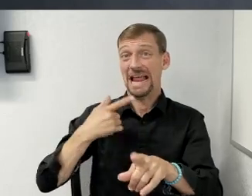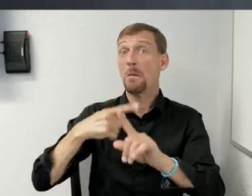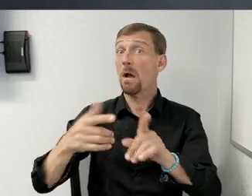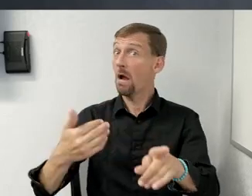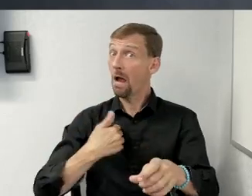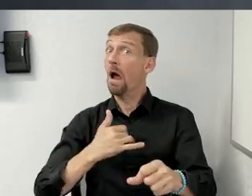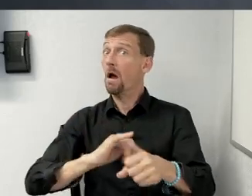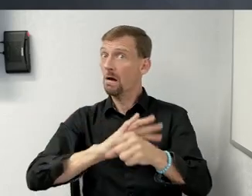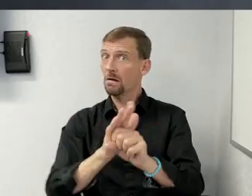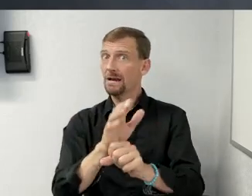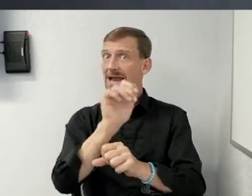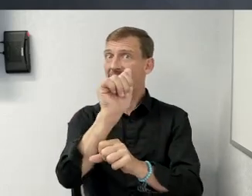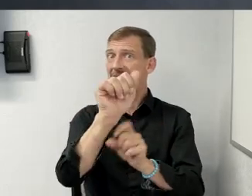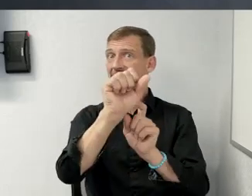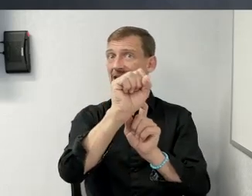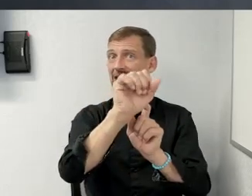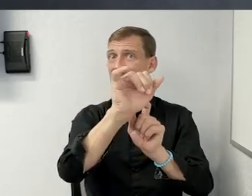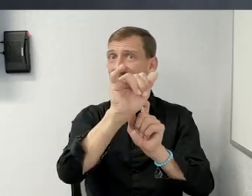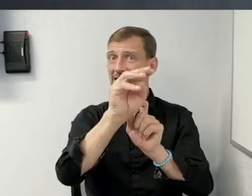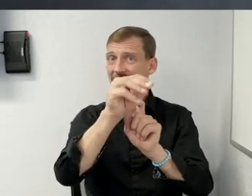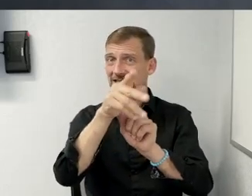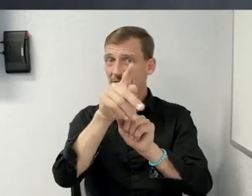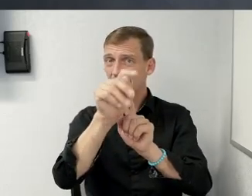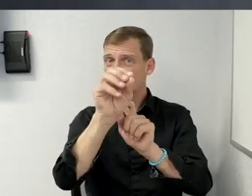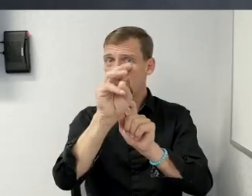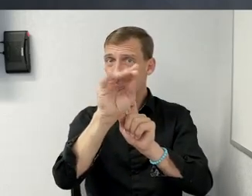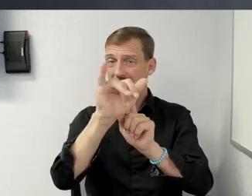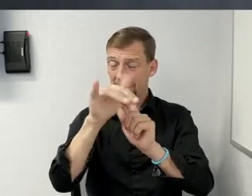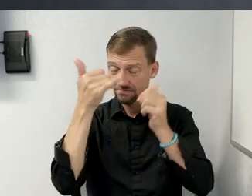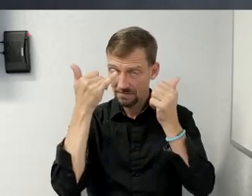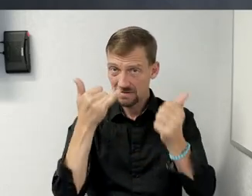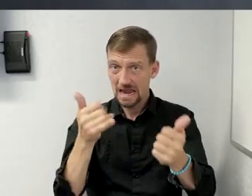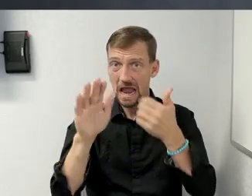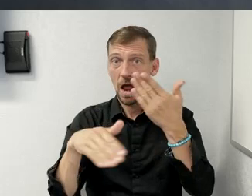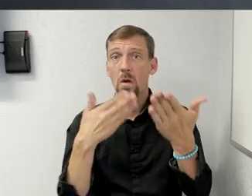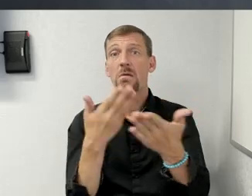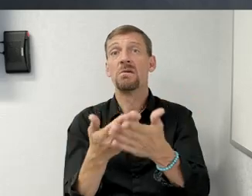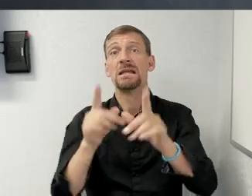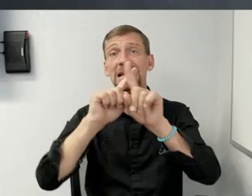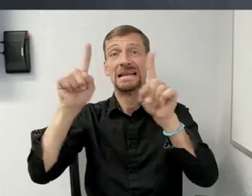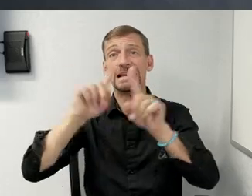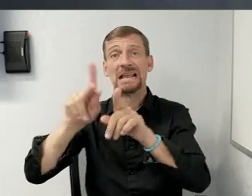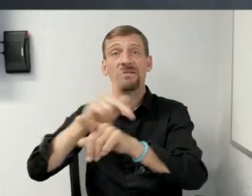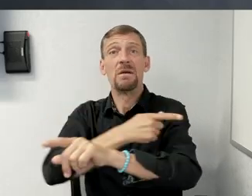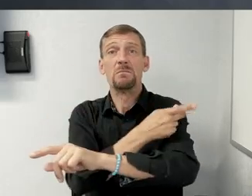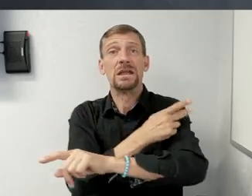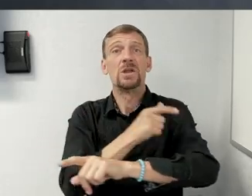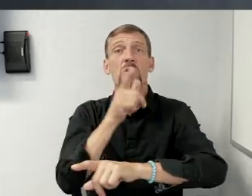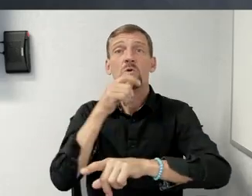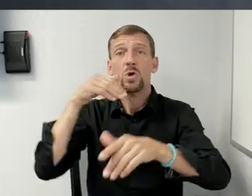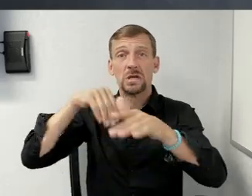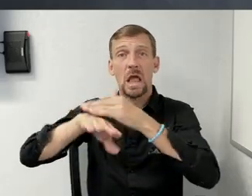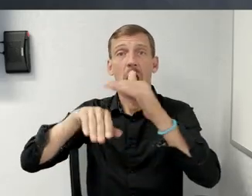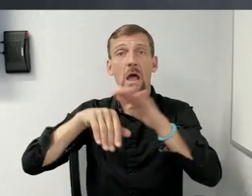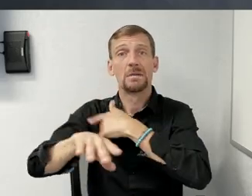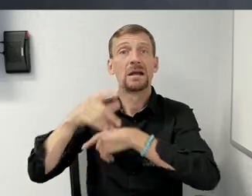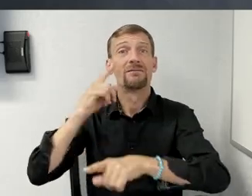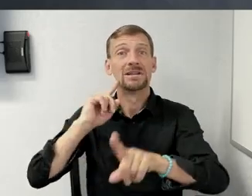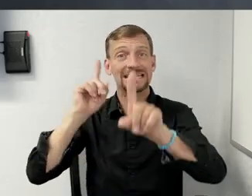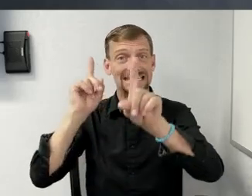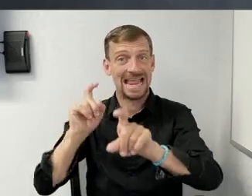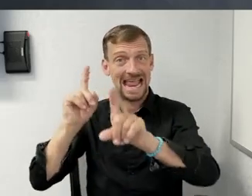with respect to these new surgical patients, endoscopy patients, we are now testing every single one of